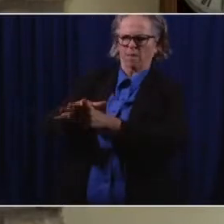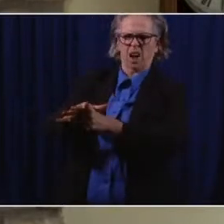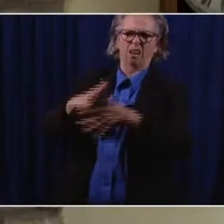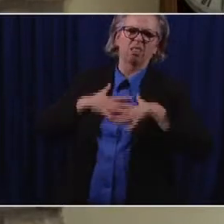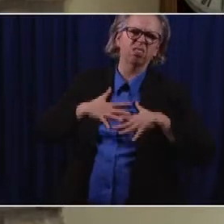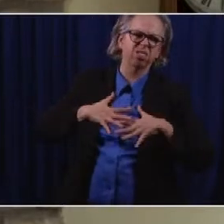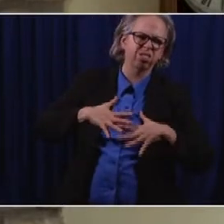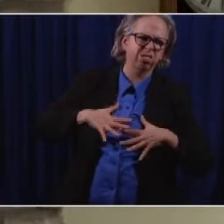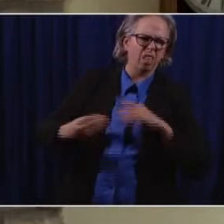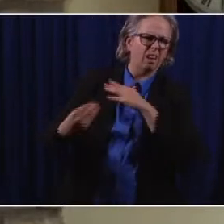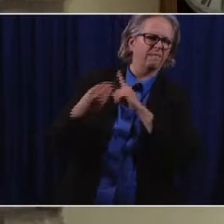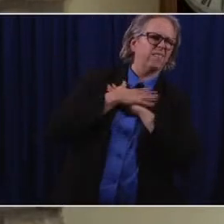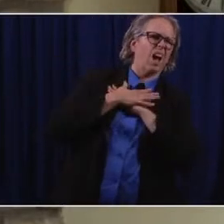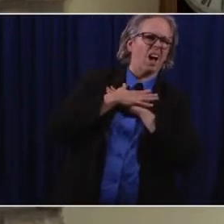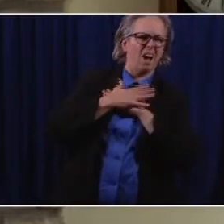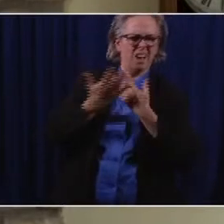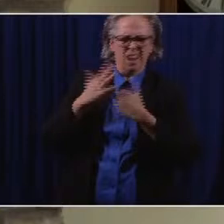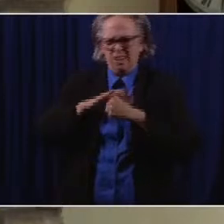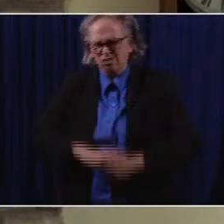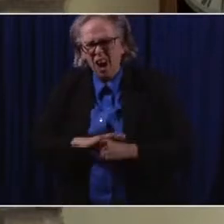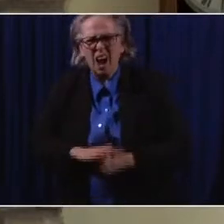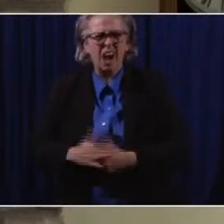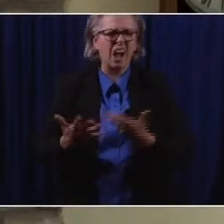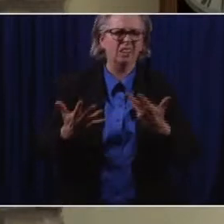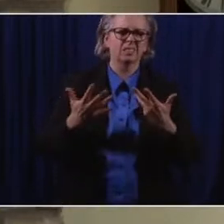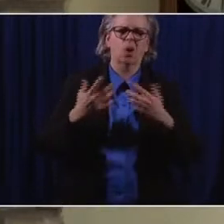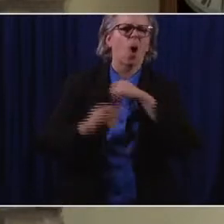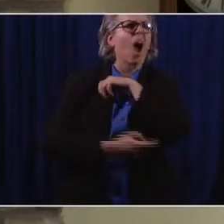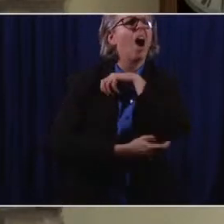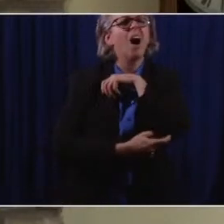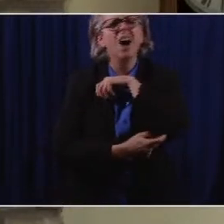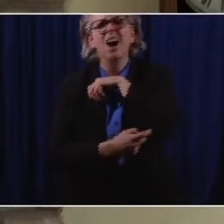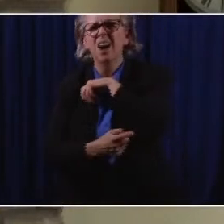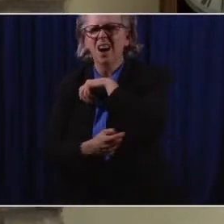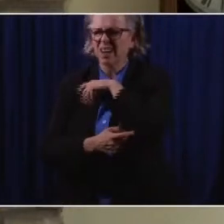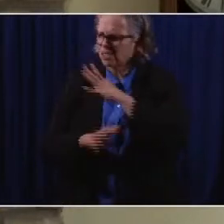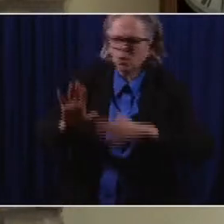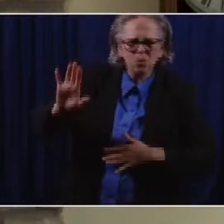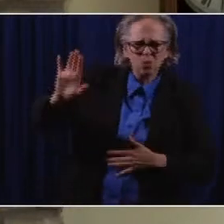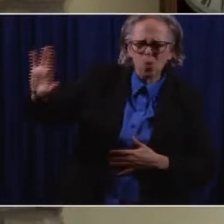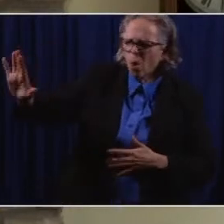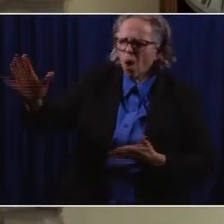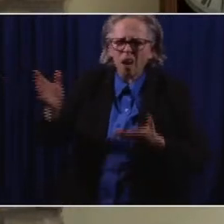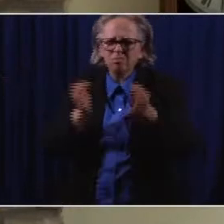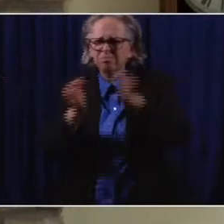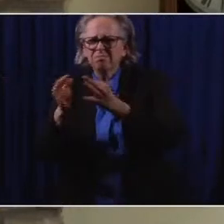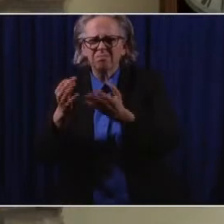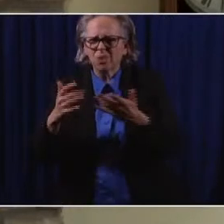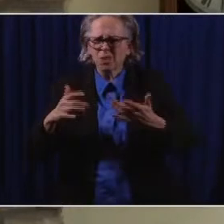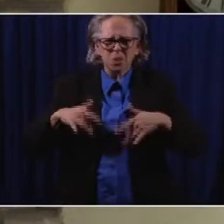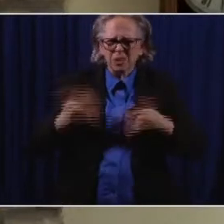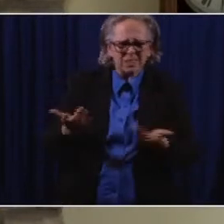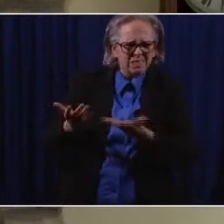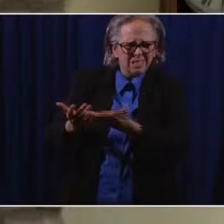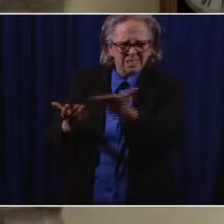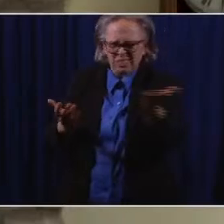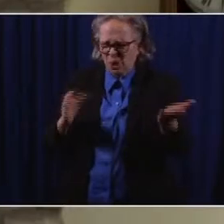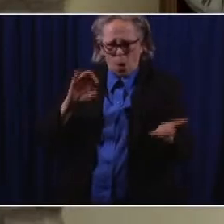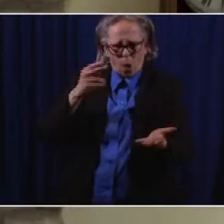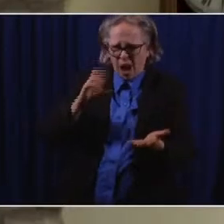us a great deal of concern. So Alicia, I'm going to turn it over to you and kind of tell us maybe what we're doing and what could be of